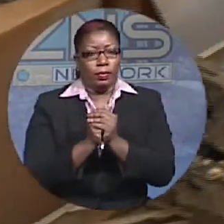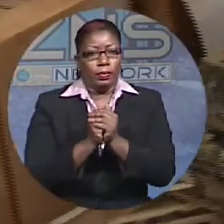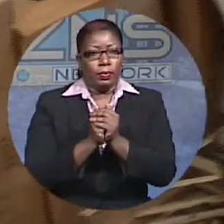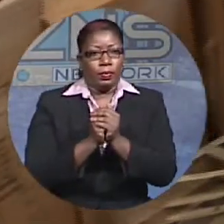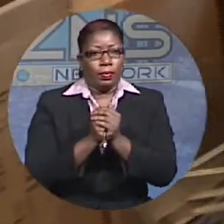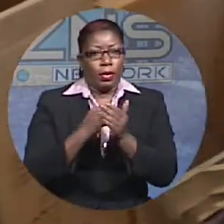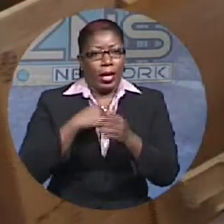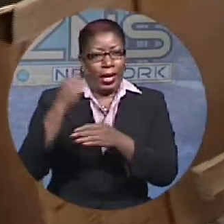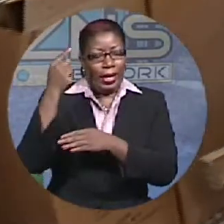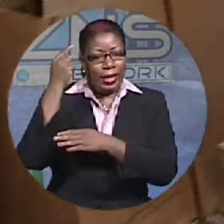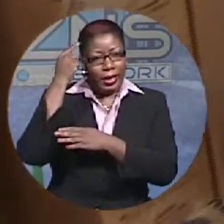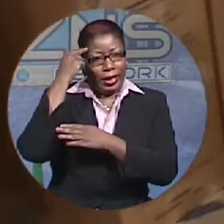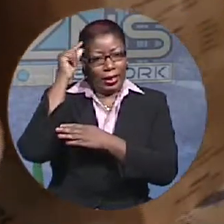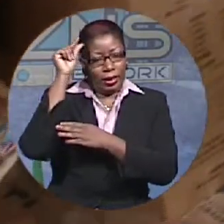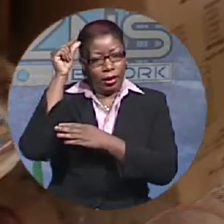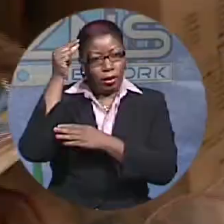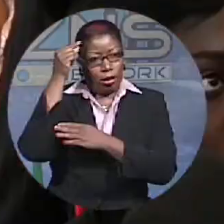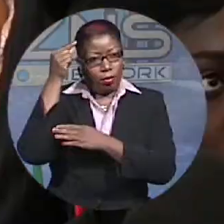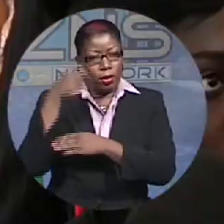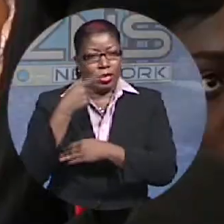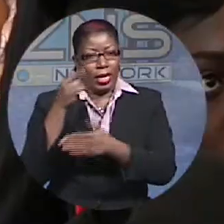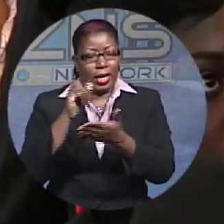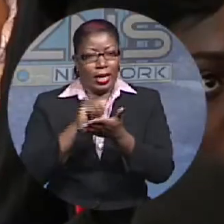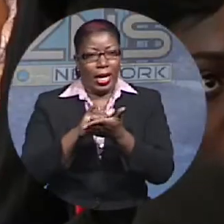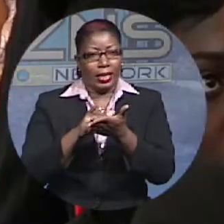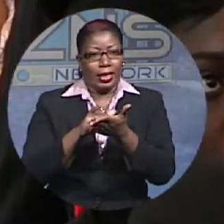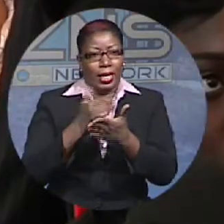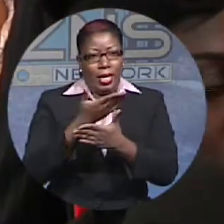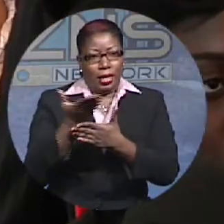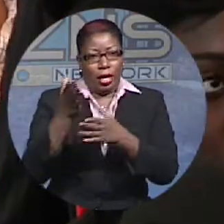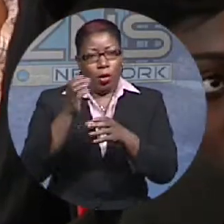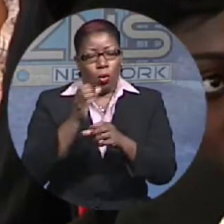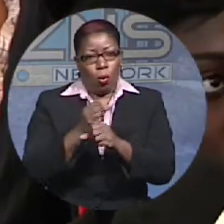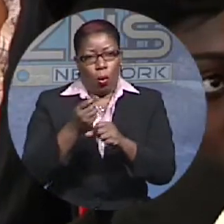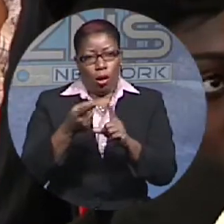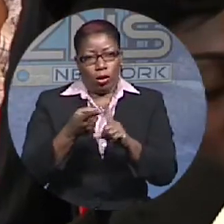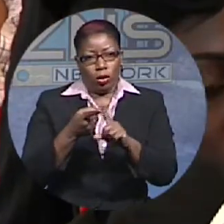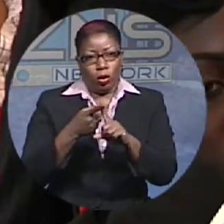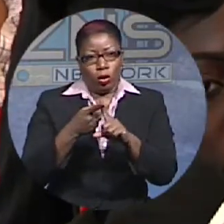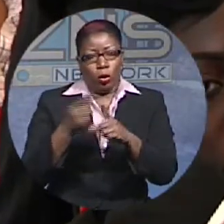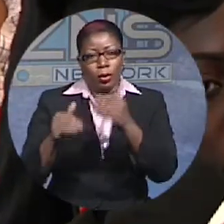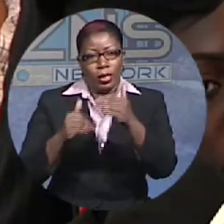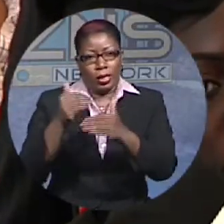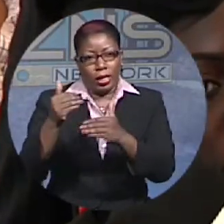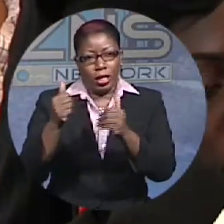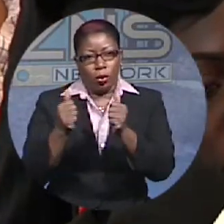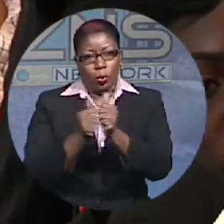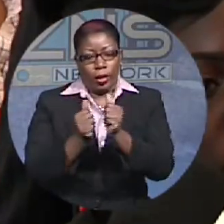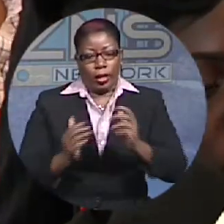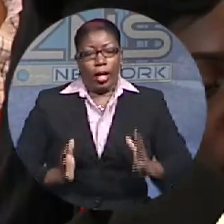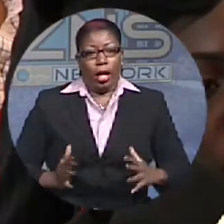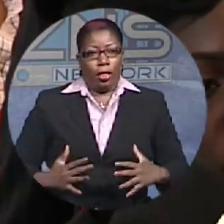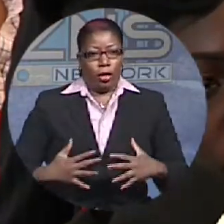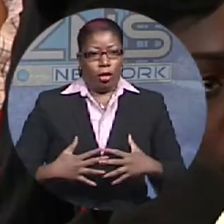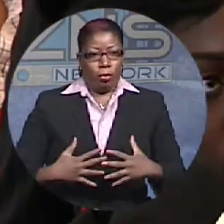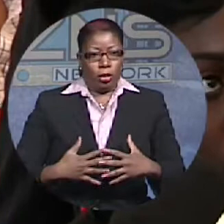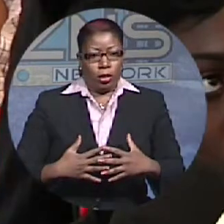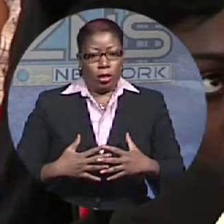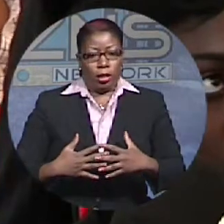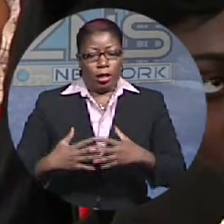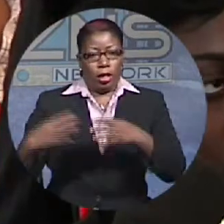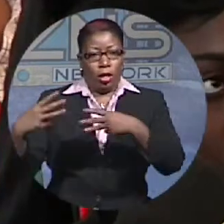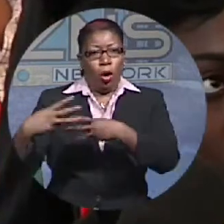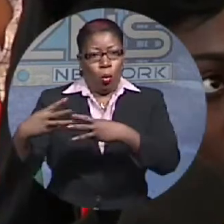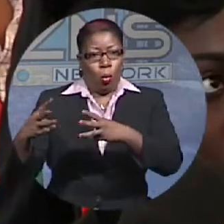even if the government were to come to Parliament and said that they wanted to proceed with the maternity wing and child wing